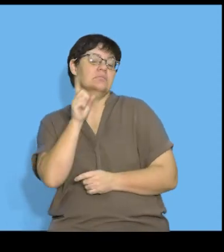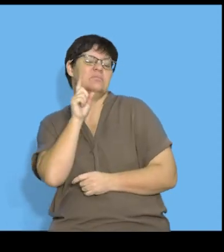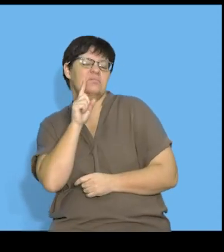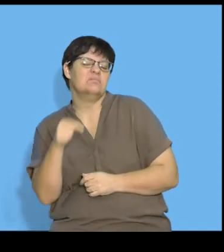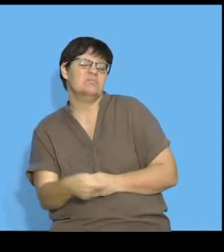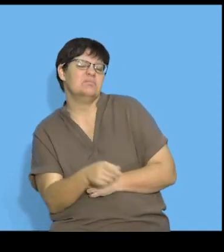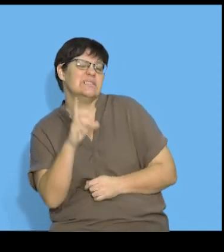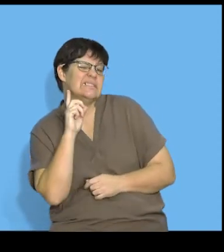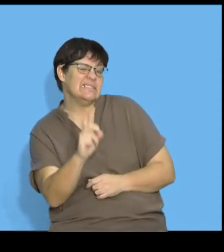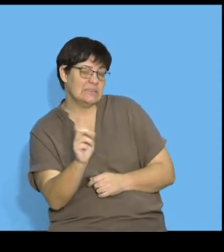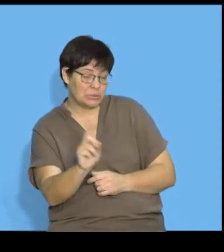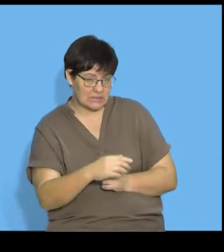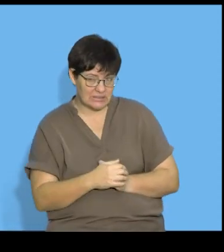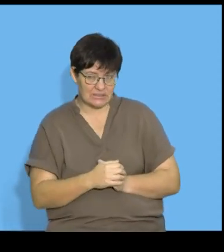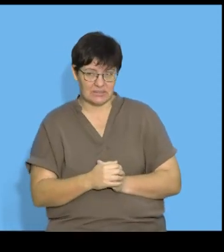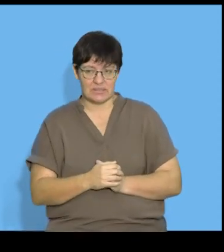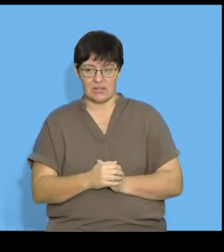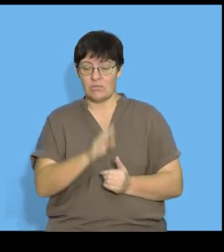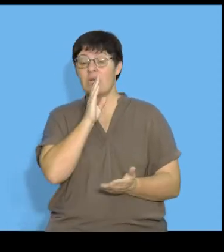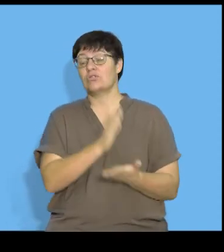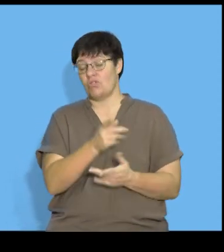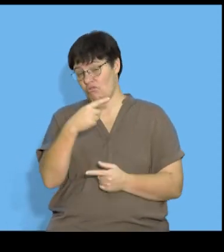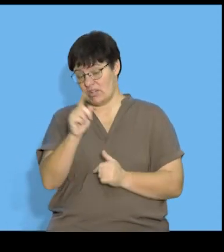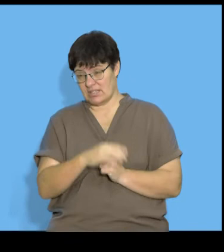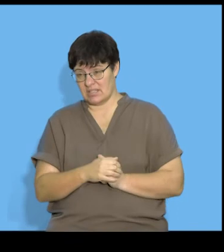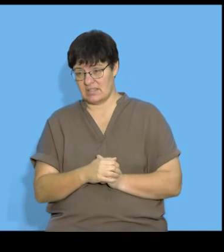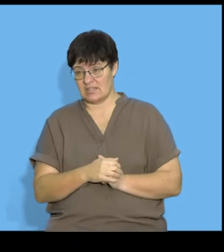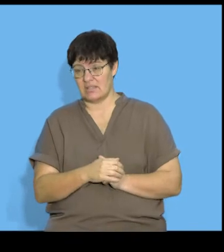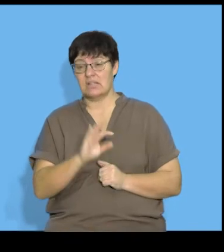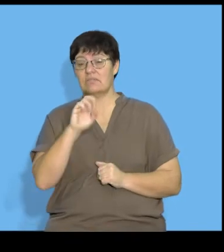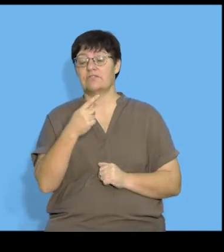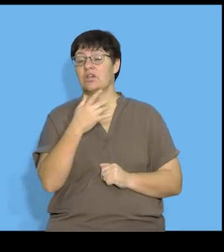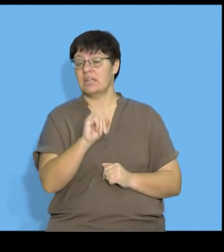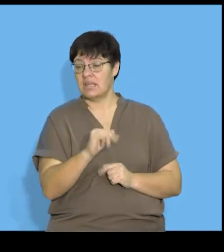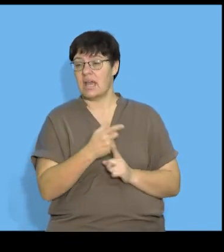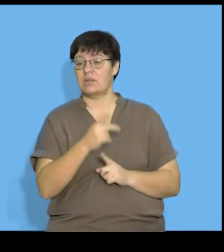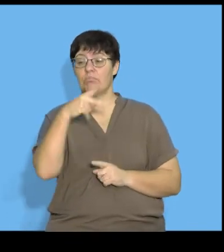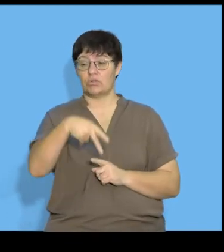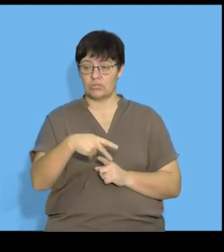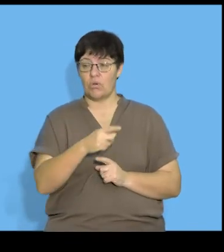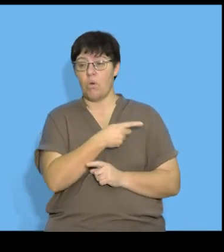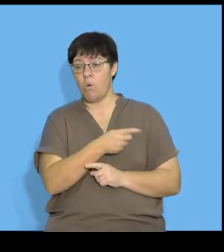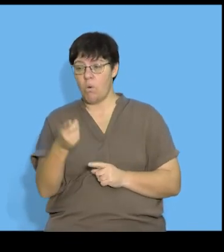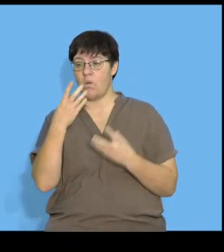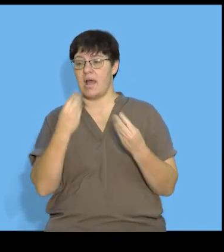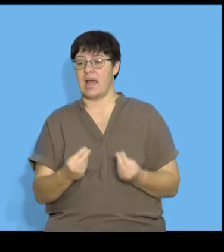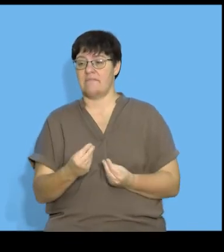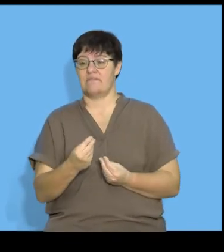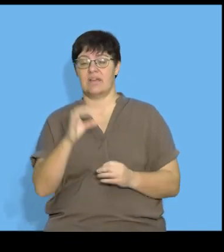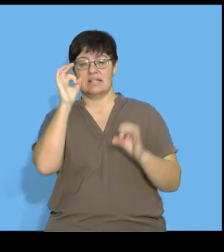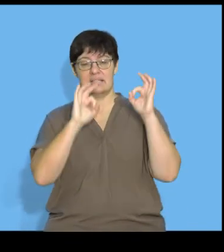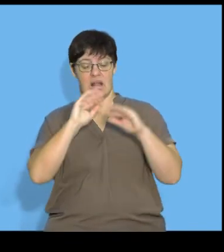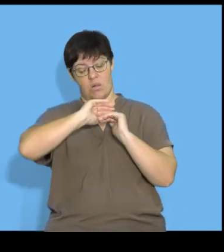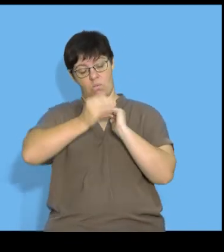and check the last question to make sure we're correct. It says, fungi and protozoans all have